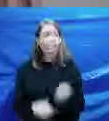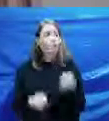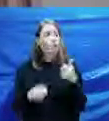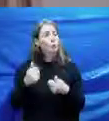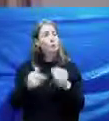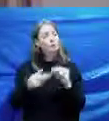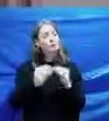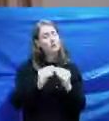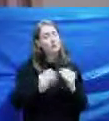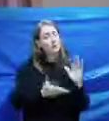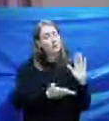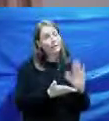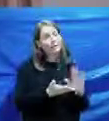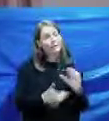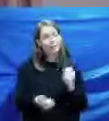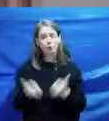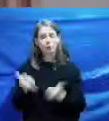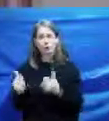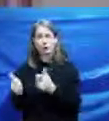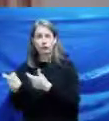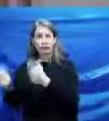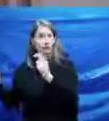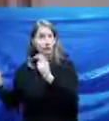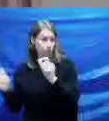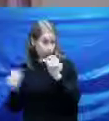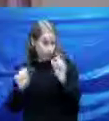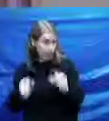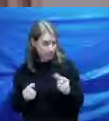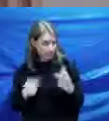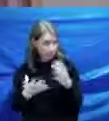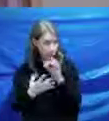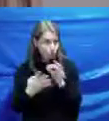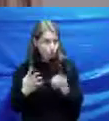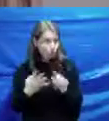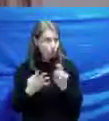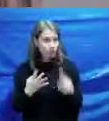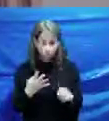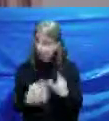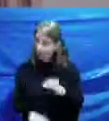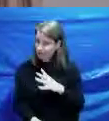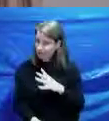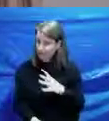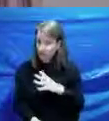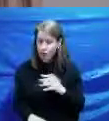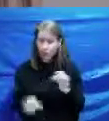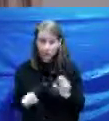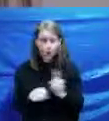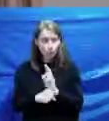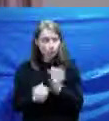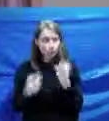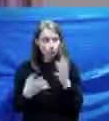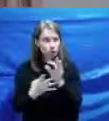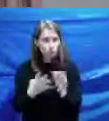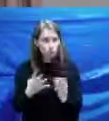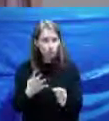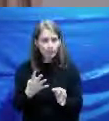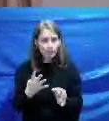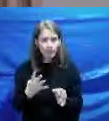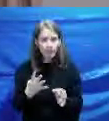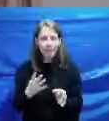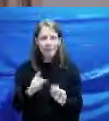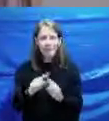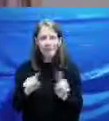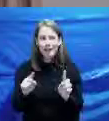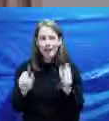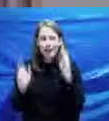choice question. No problem with it being a multiple choice question. We can get good at that. It's the expectations that are